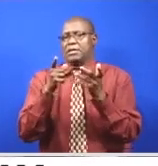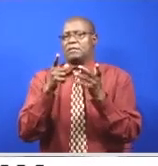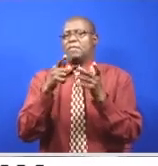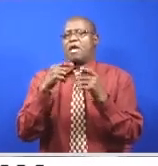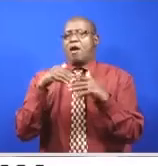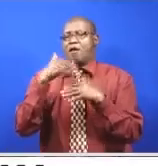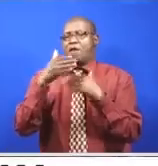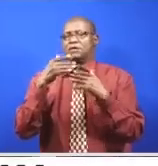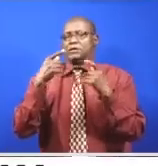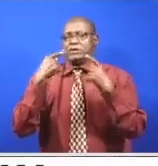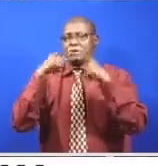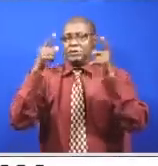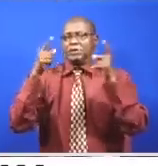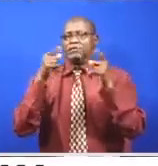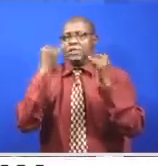Kenya Innovation Weeks.